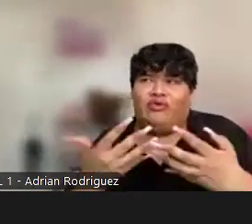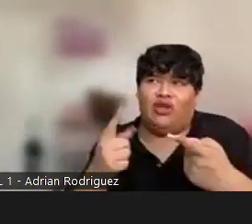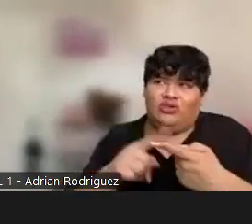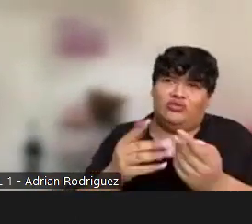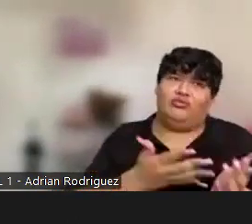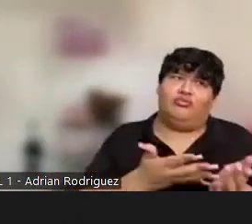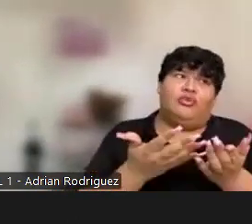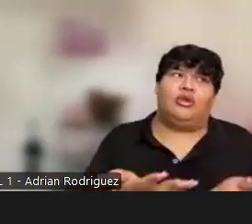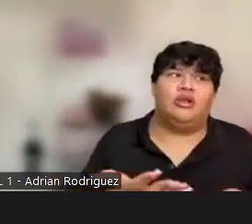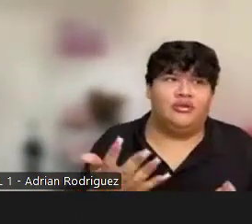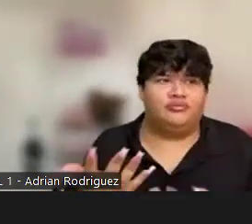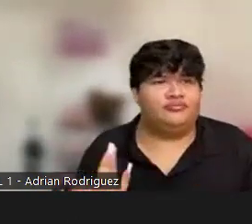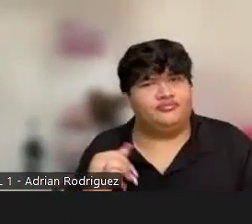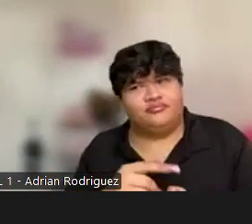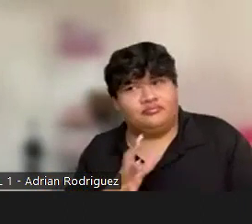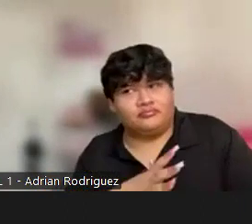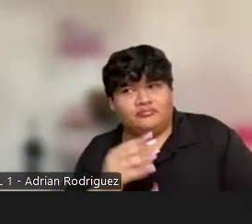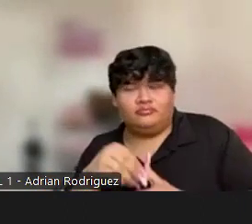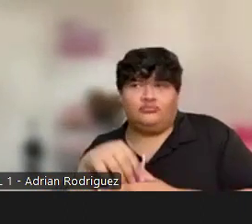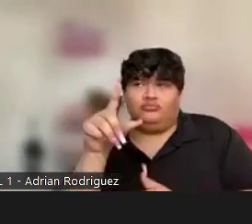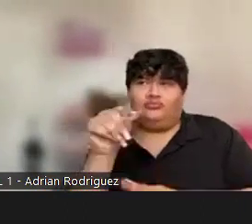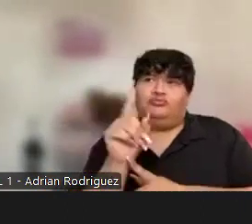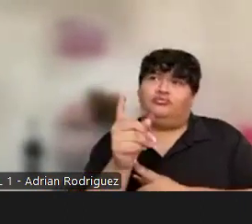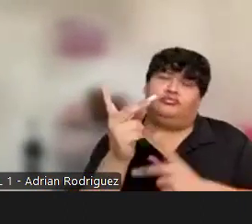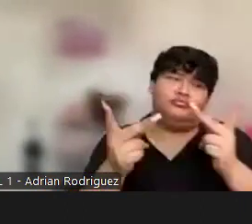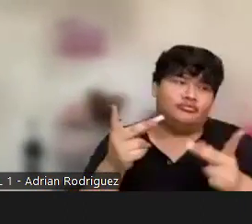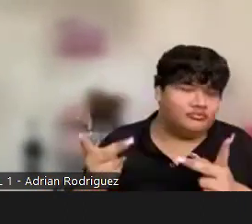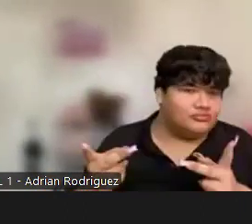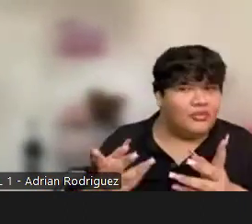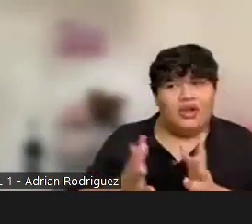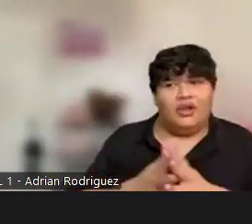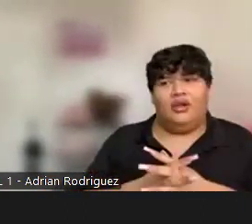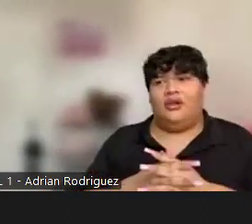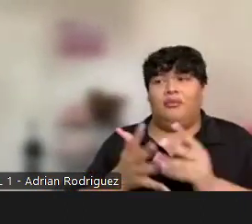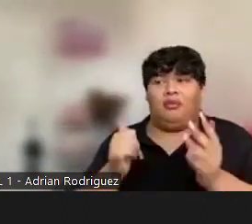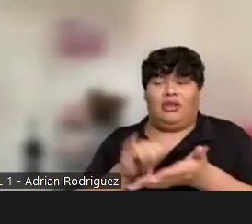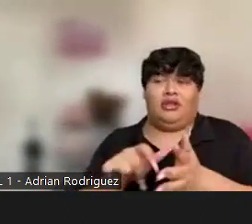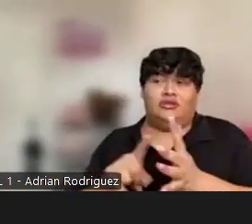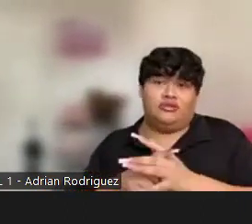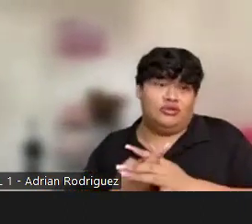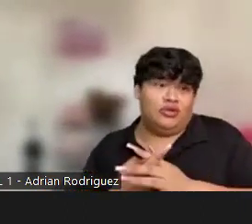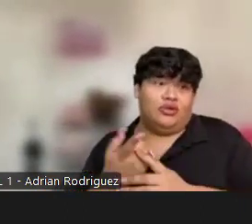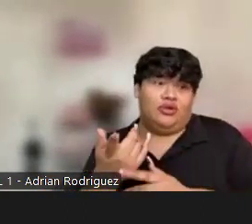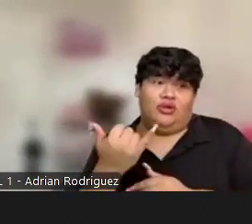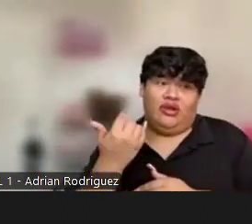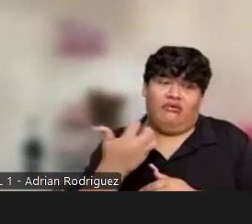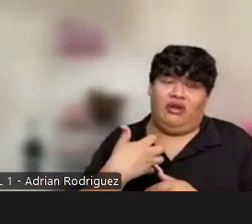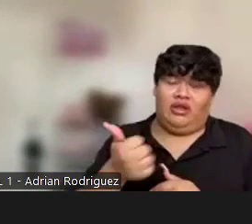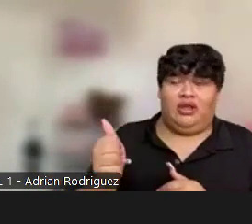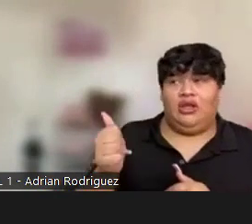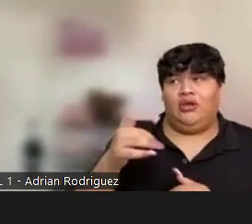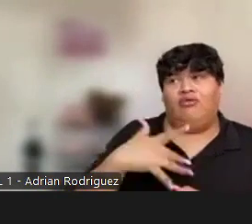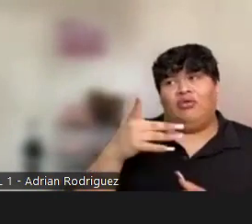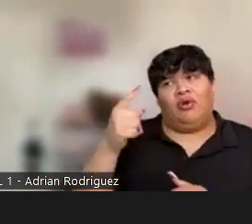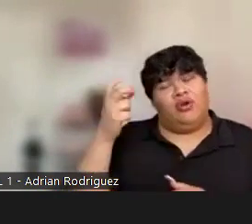seem fine in the 20-minute visit, and maybe that's just the start. Do you have any concerns about your memory? Have you